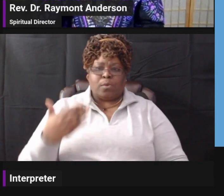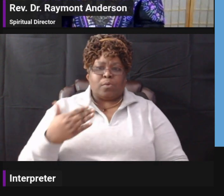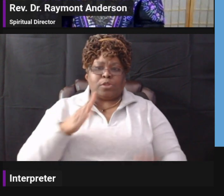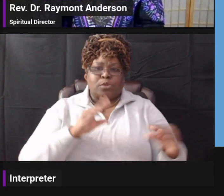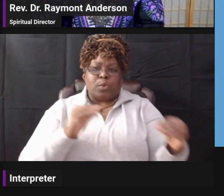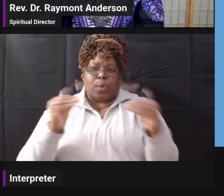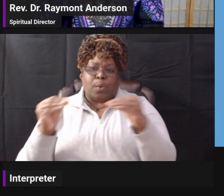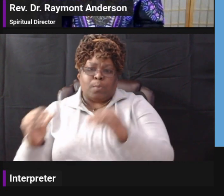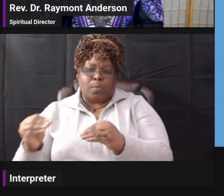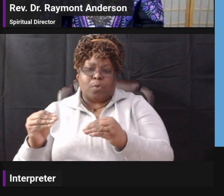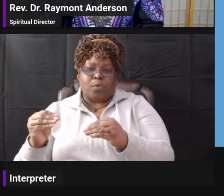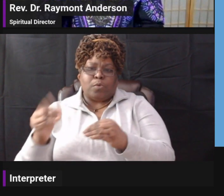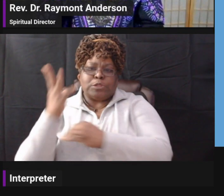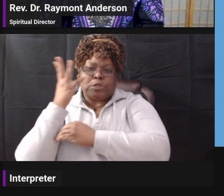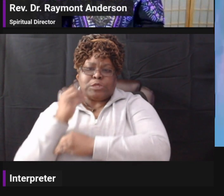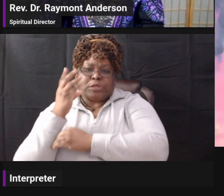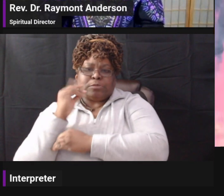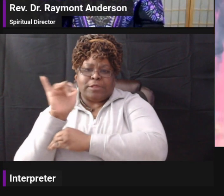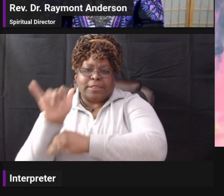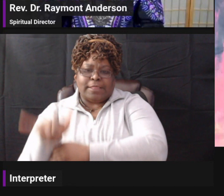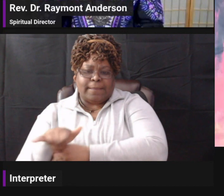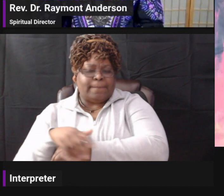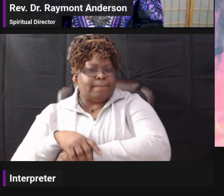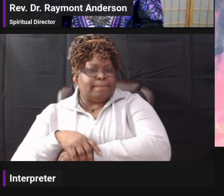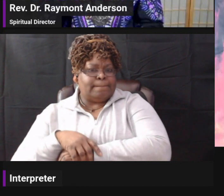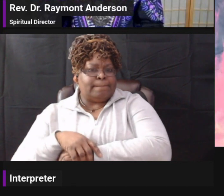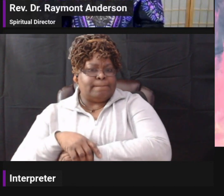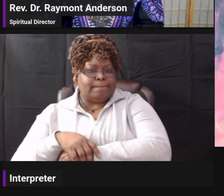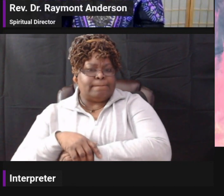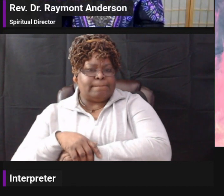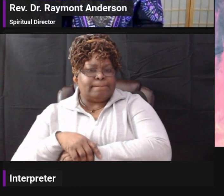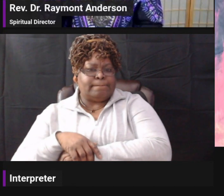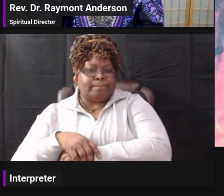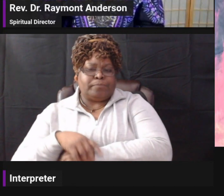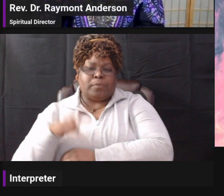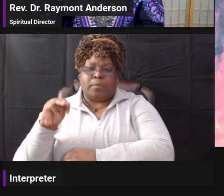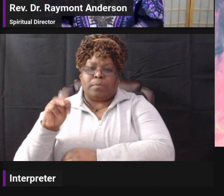Are we willing to step out to experience that?